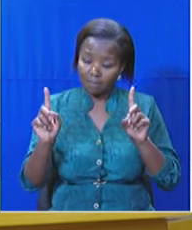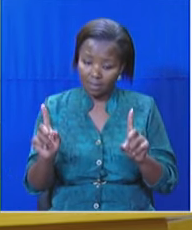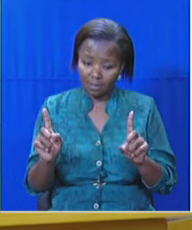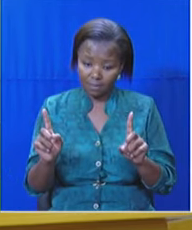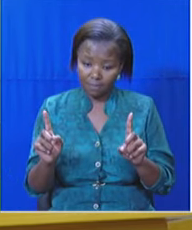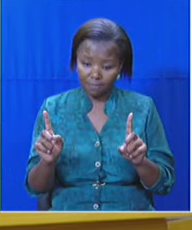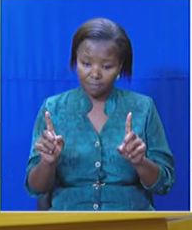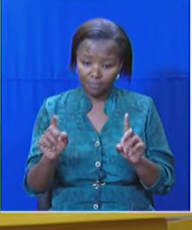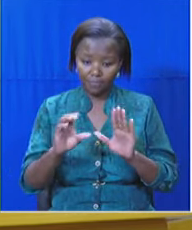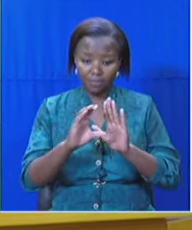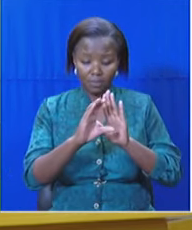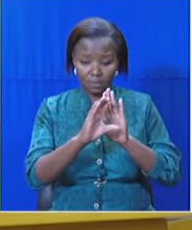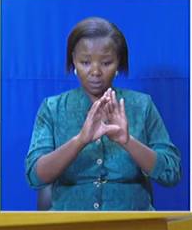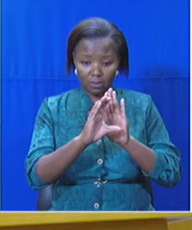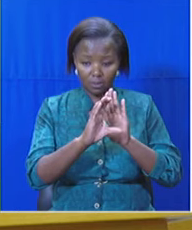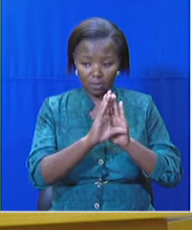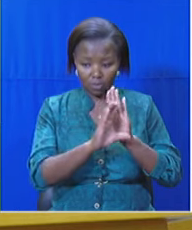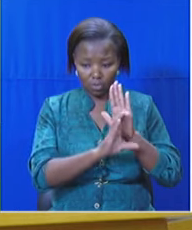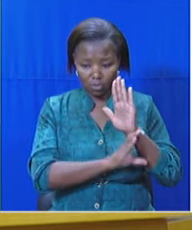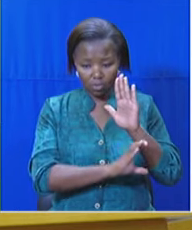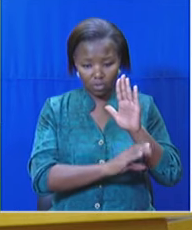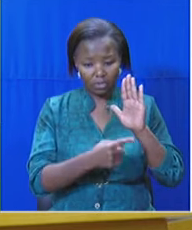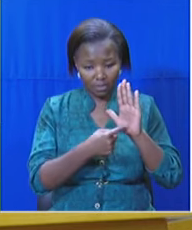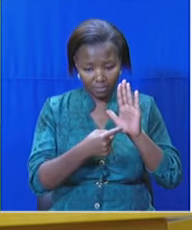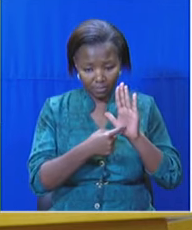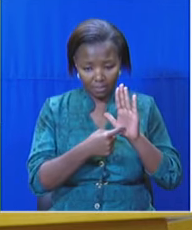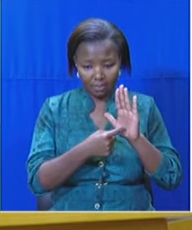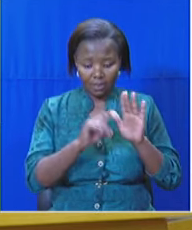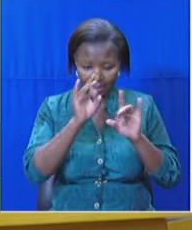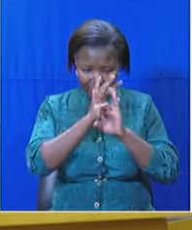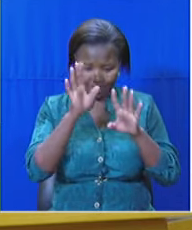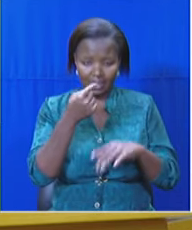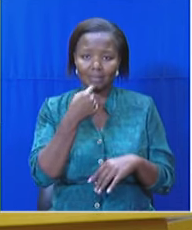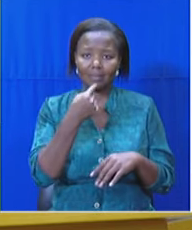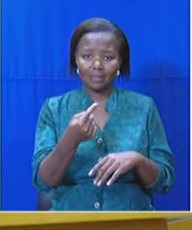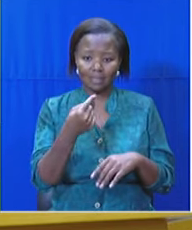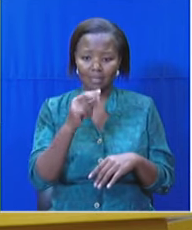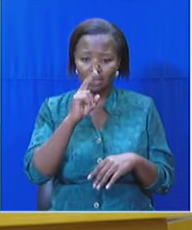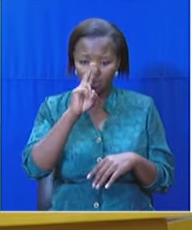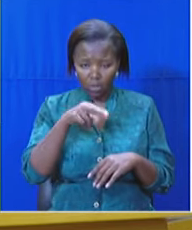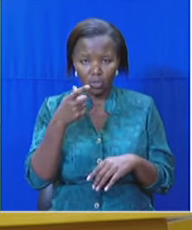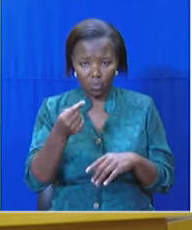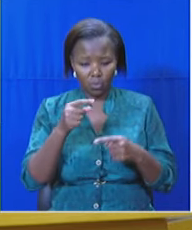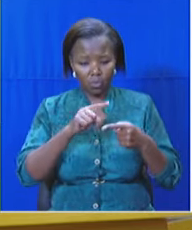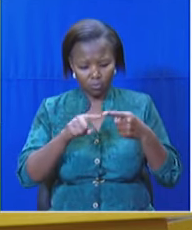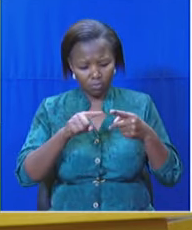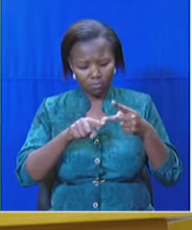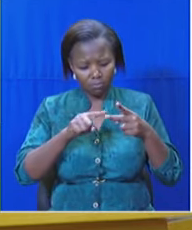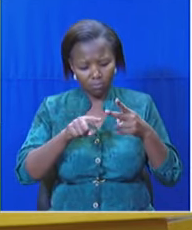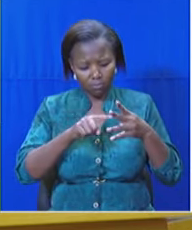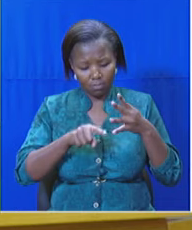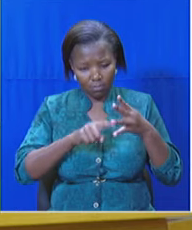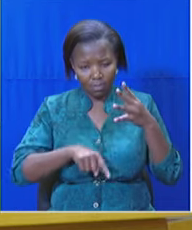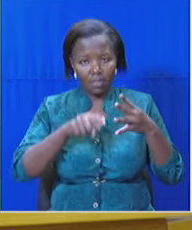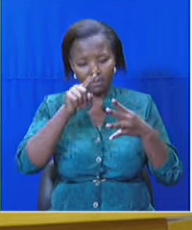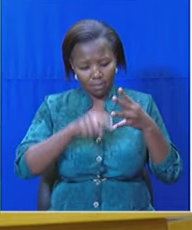the Constitution itself sets out a number of requirements that must be fulfilled